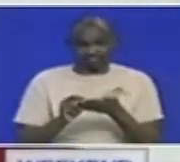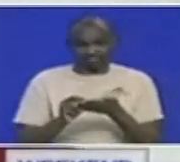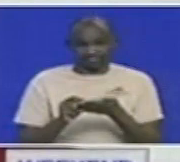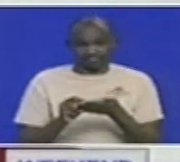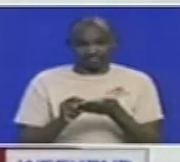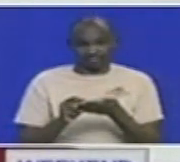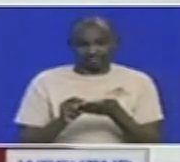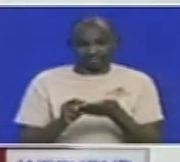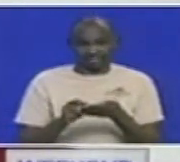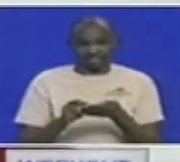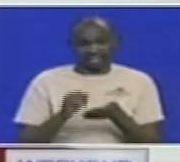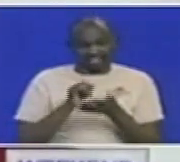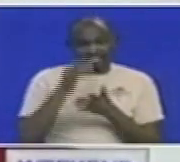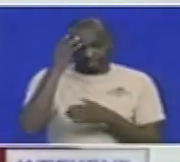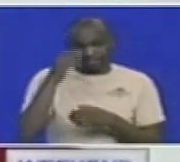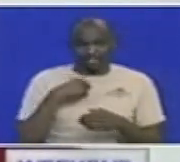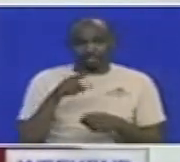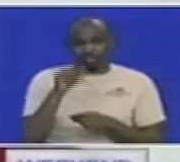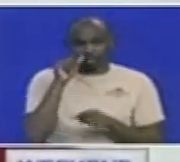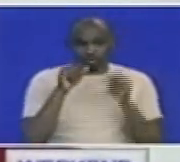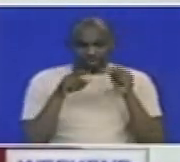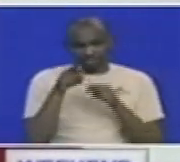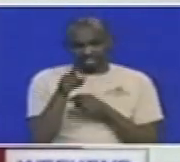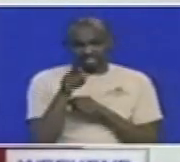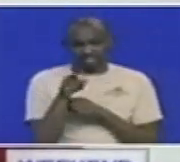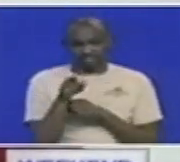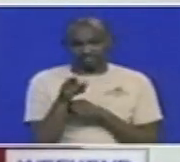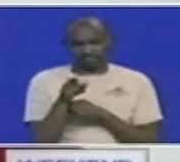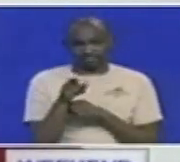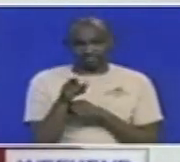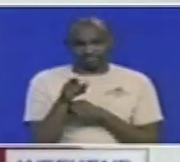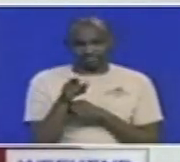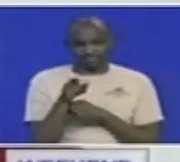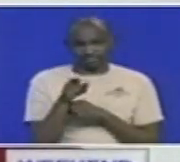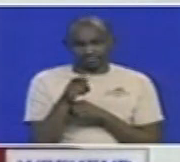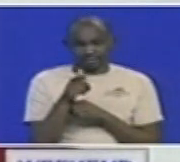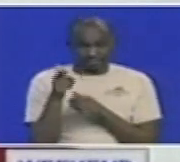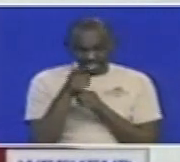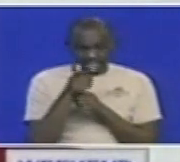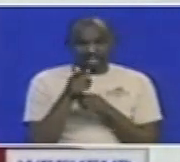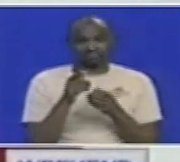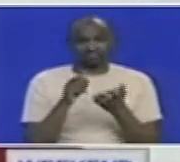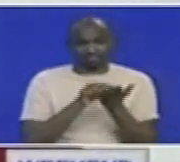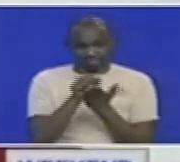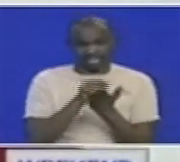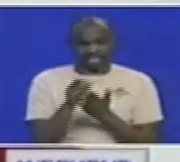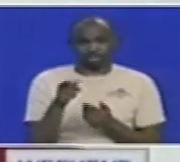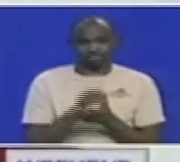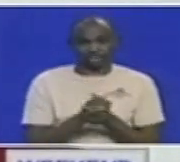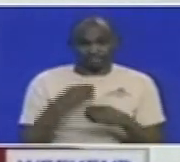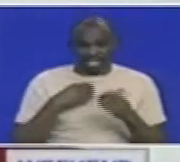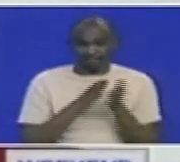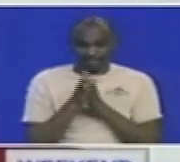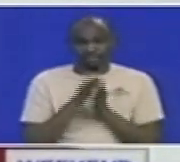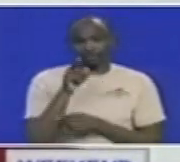And that's why I chose a course in media and communications. I have a passion